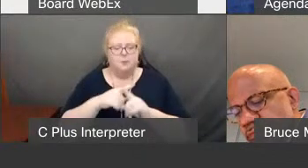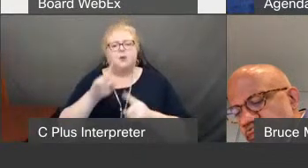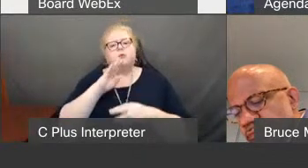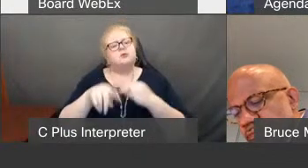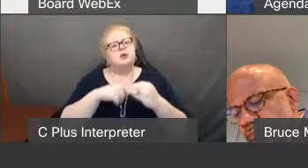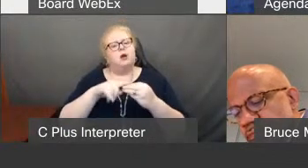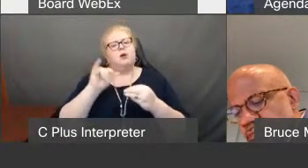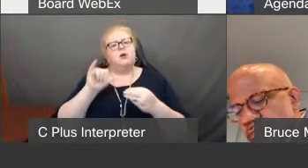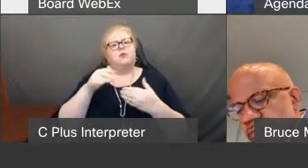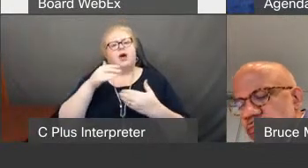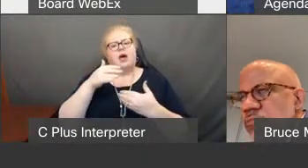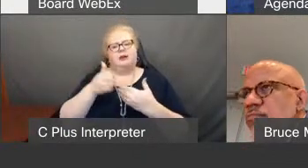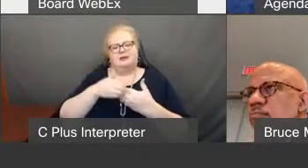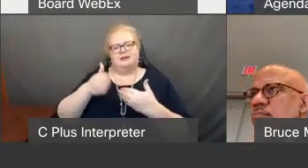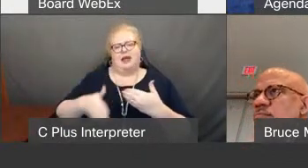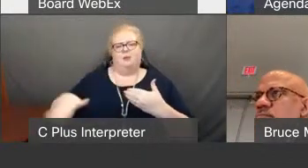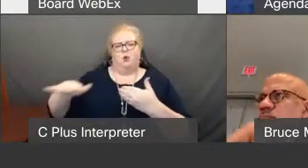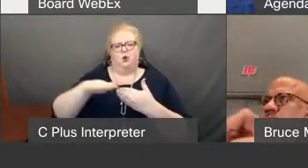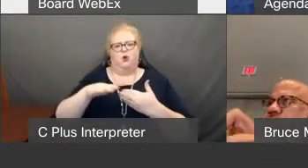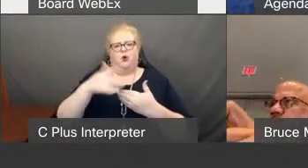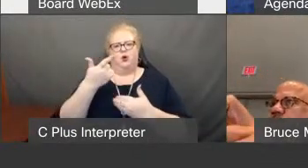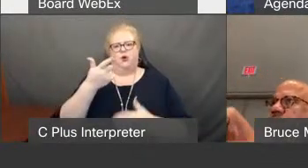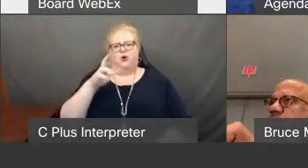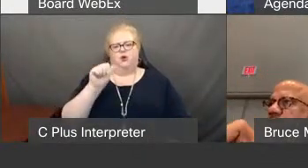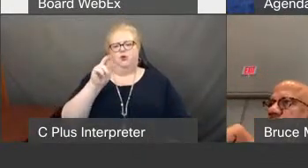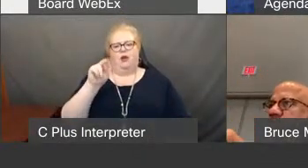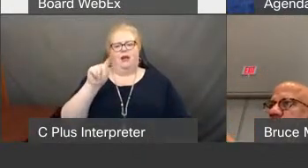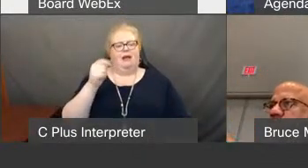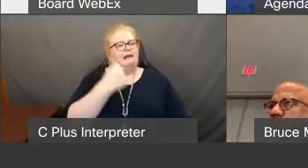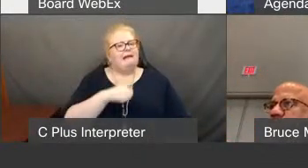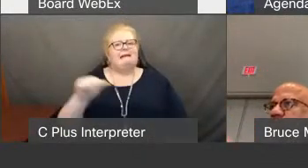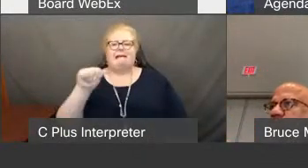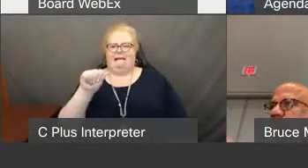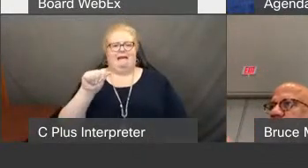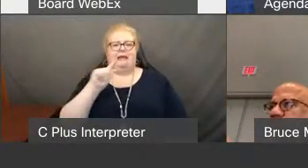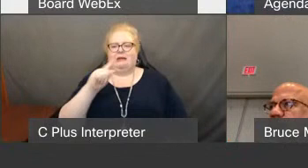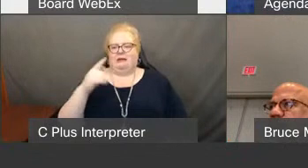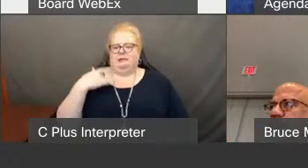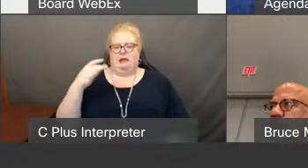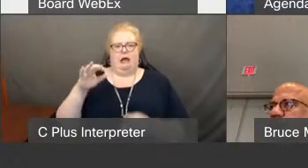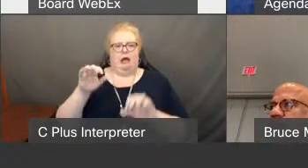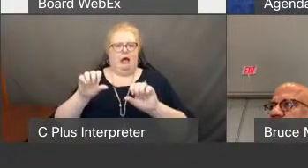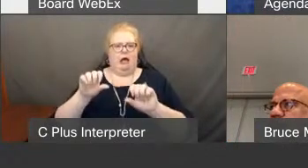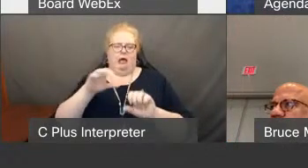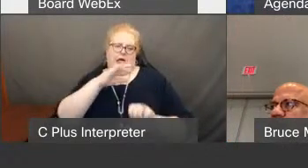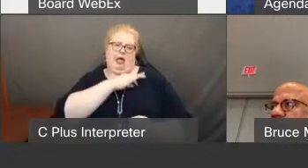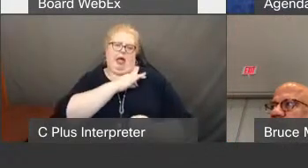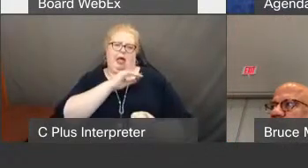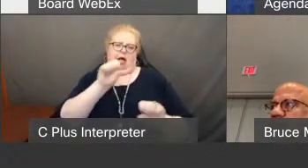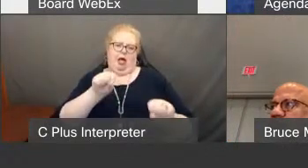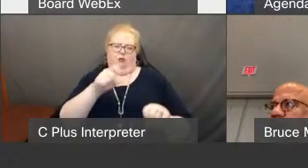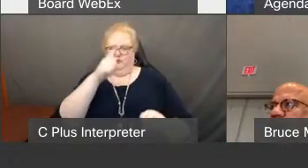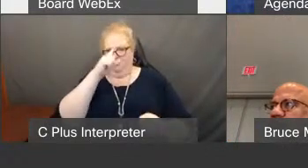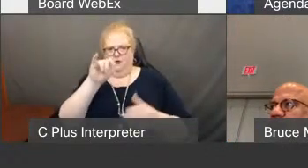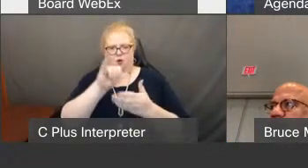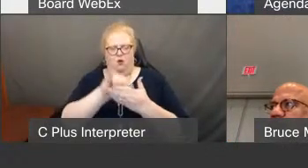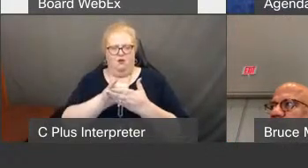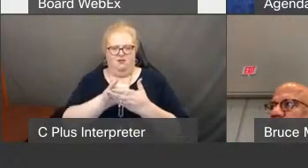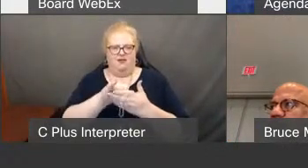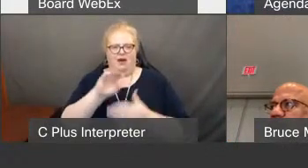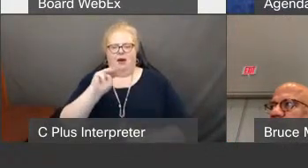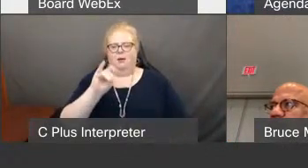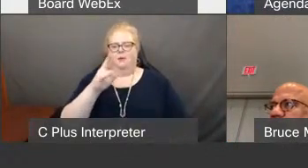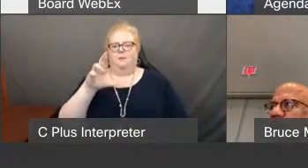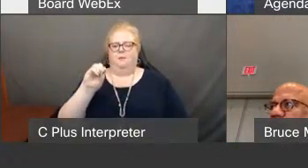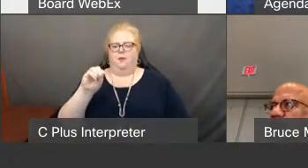that any neighborhood would be eligible for the micro grants. What was the amount on that, Mayor? Do you know? We